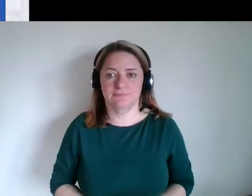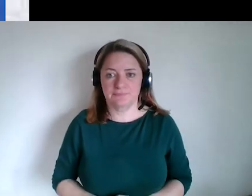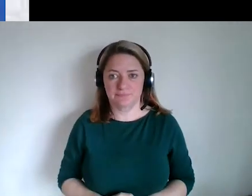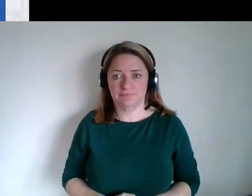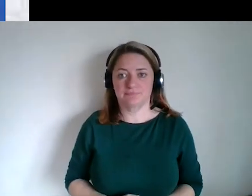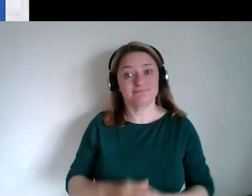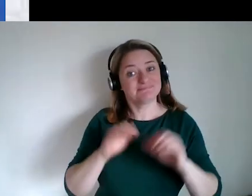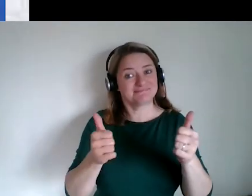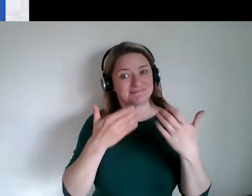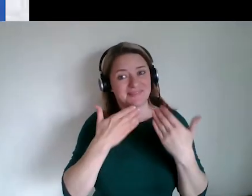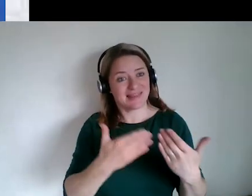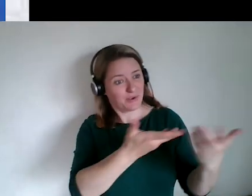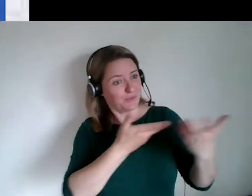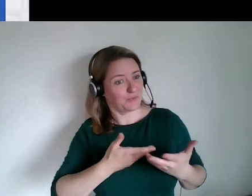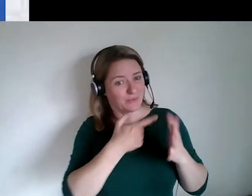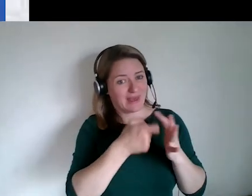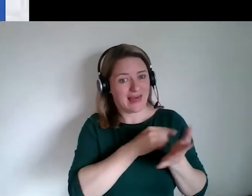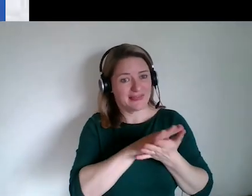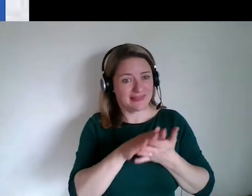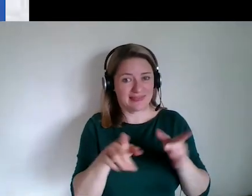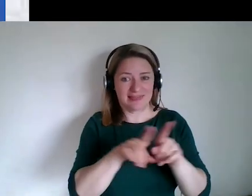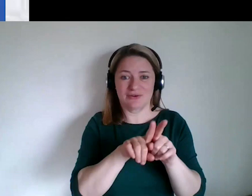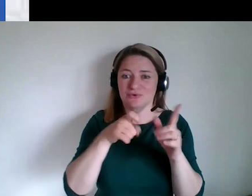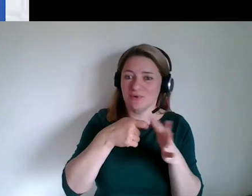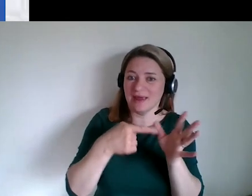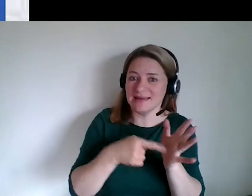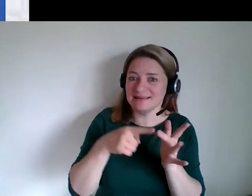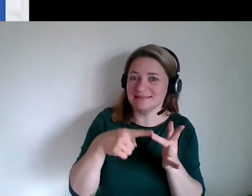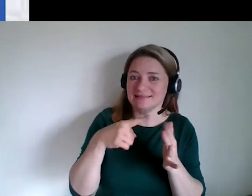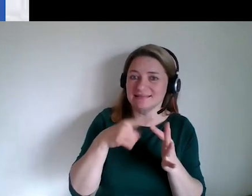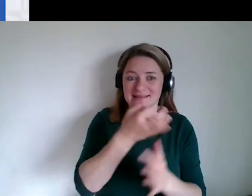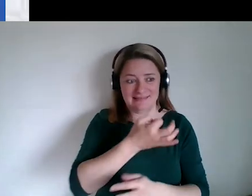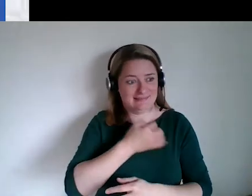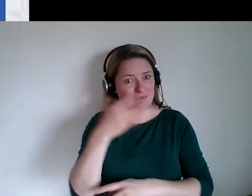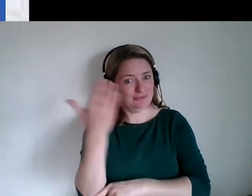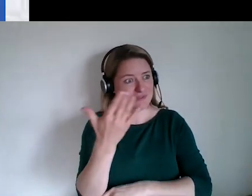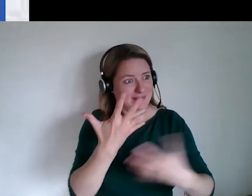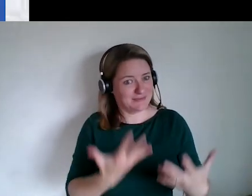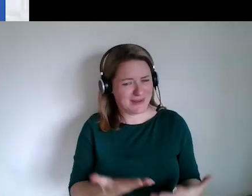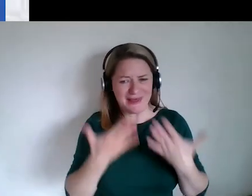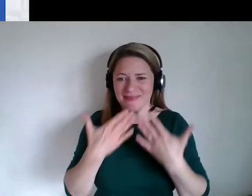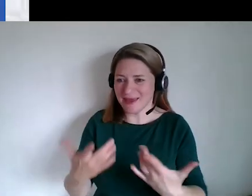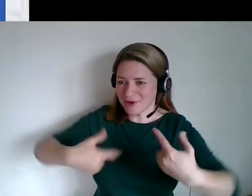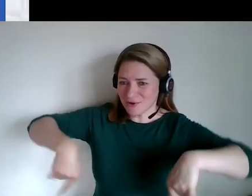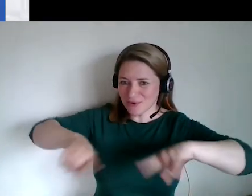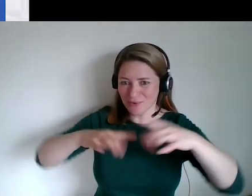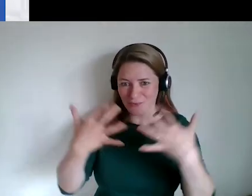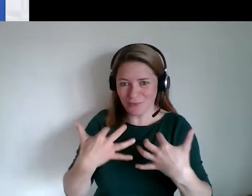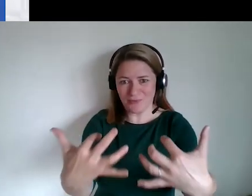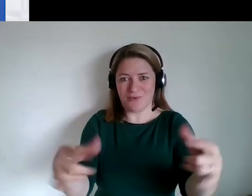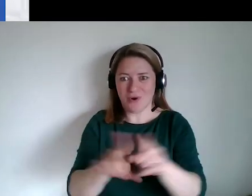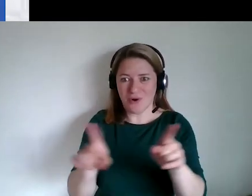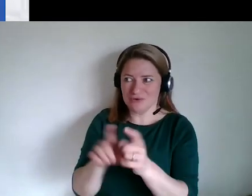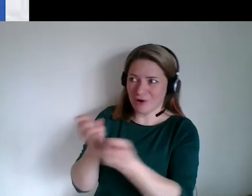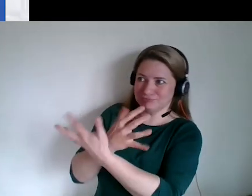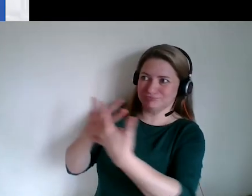Thanks very much indeed. Thank you, Kath. Thank you, Katie, for the kind invitation to present today. Thank you, audience, for attending, and to the